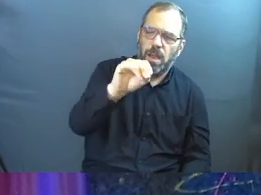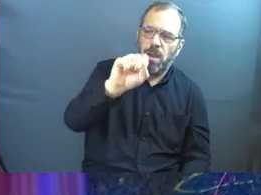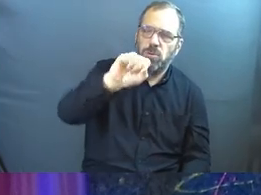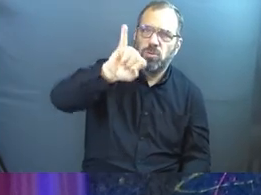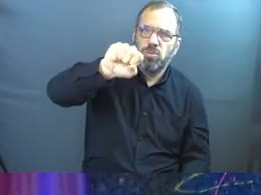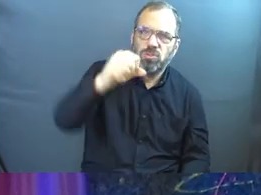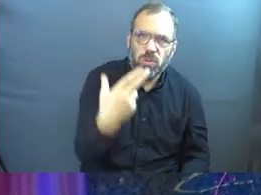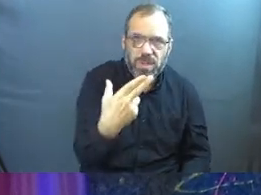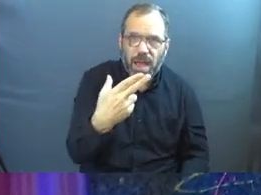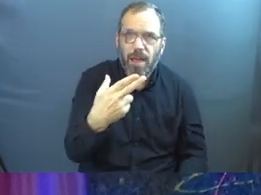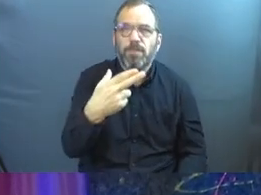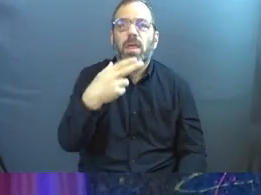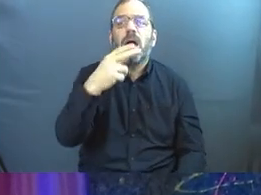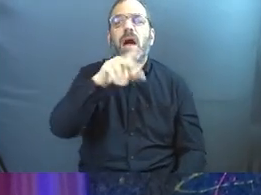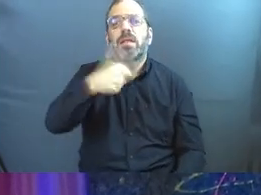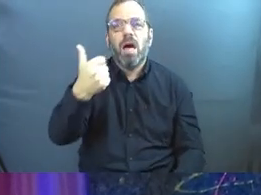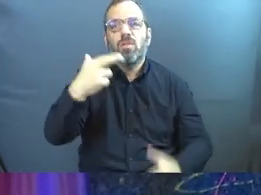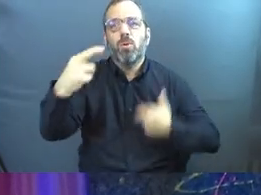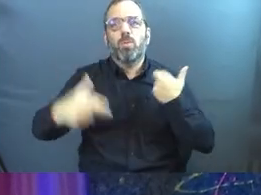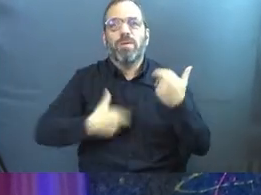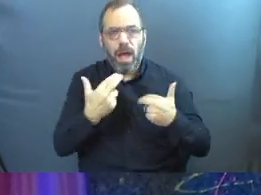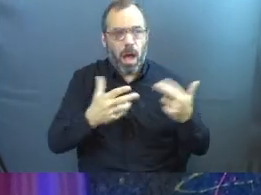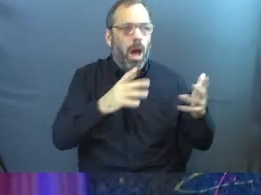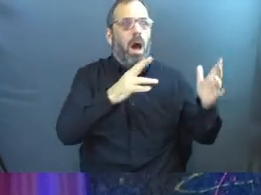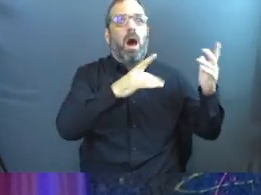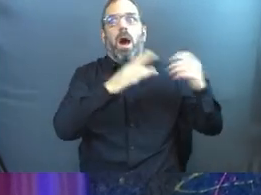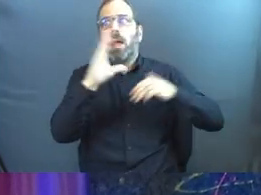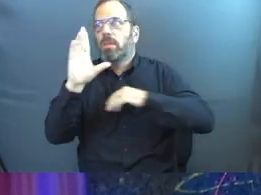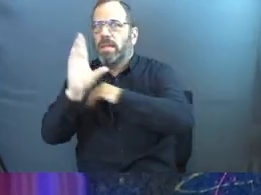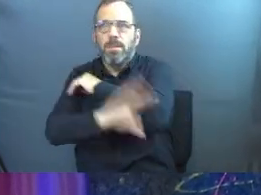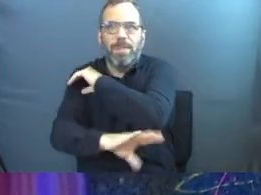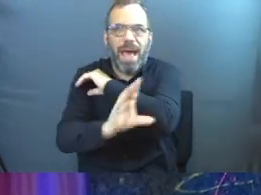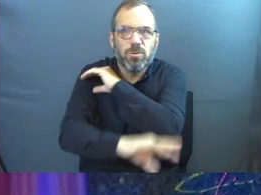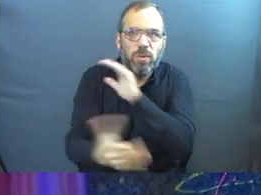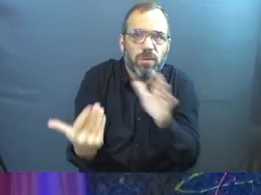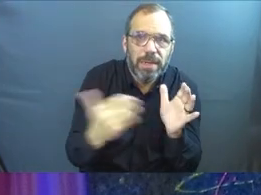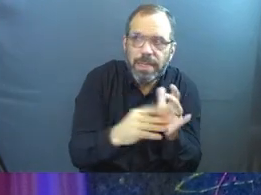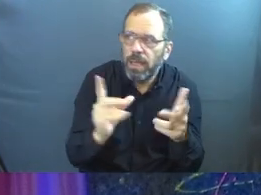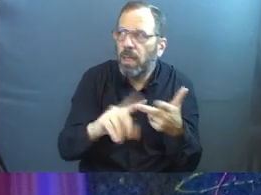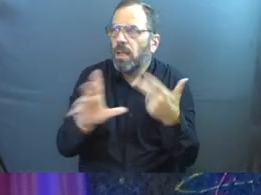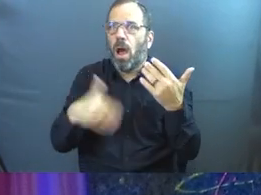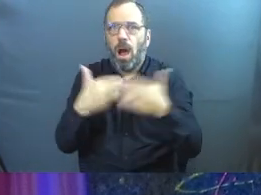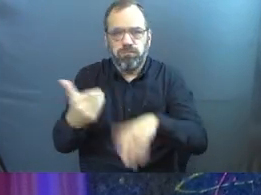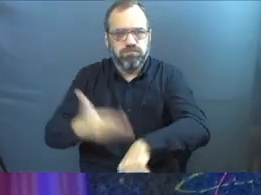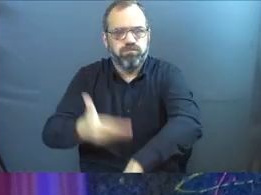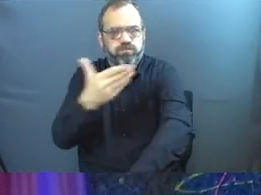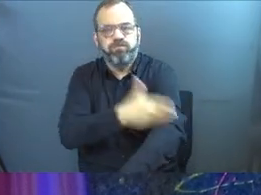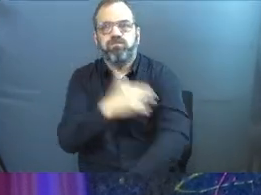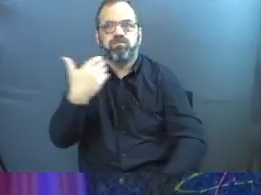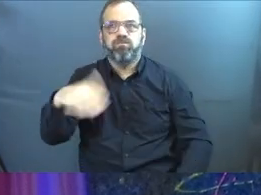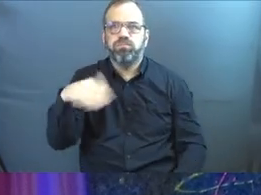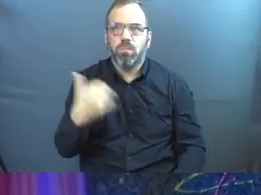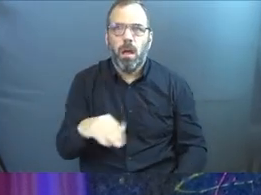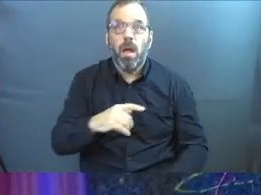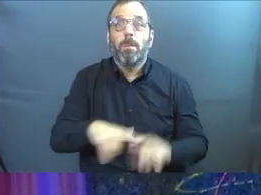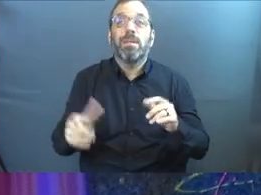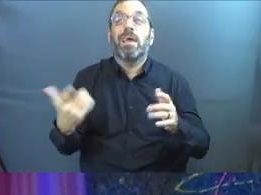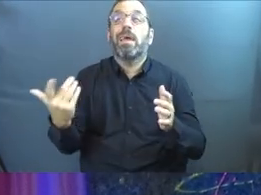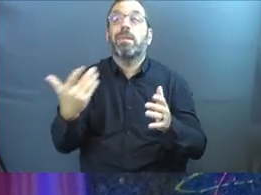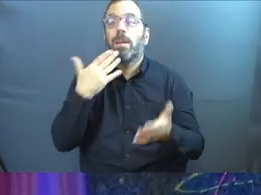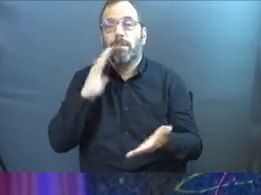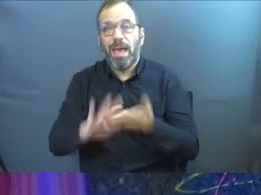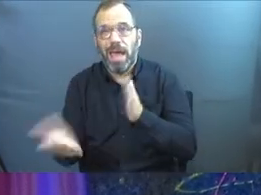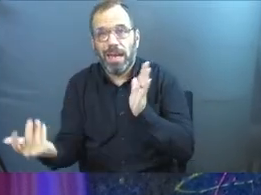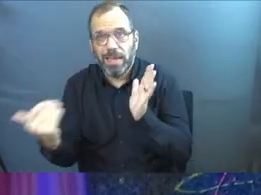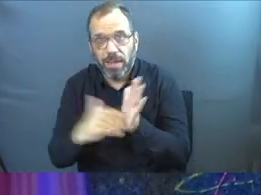Josiah. Josiah did another revival, and they started doing Passover feasts again, and things got better again. But then things got